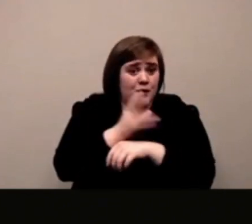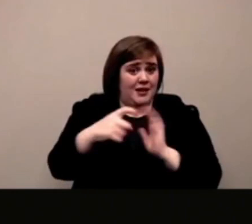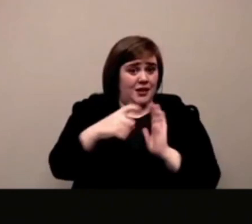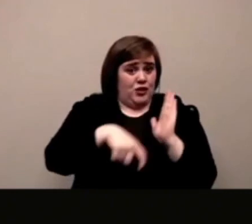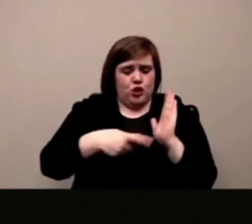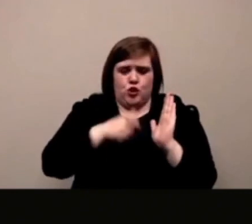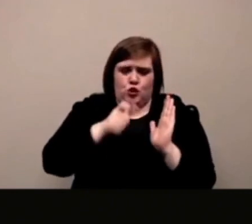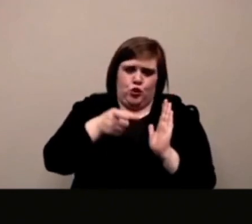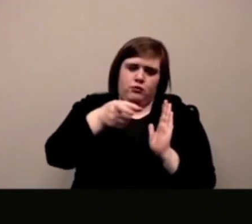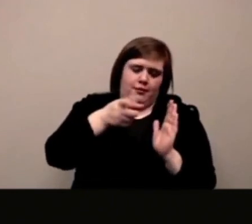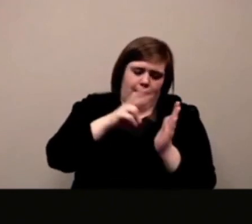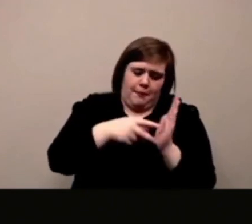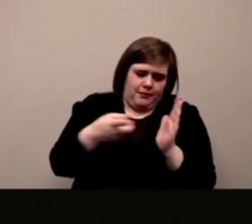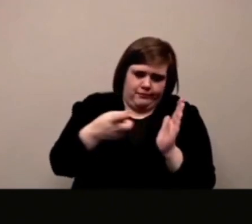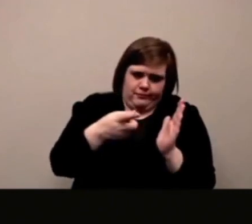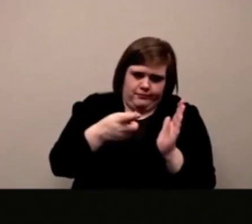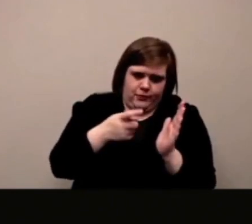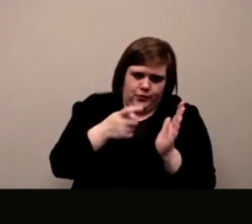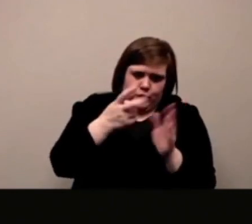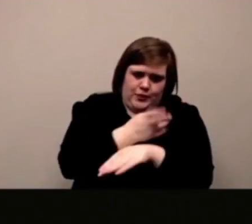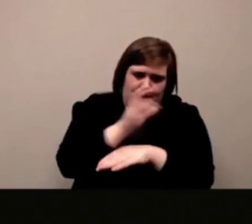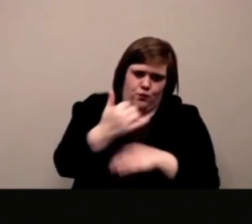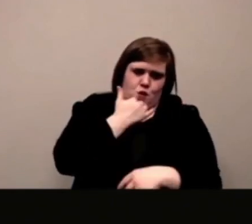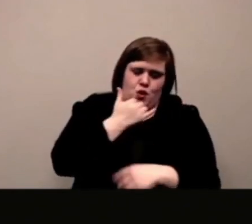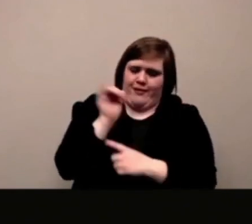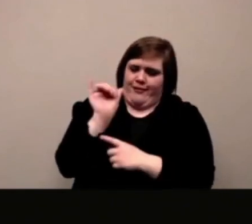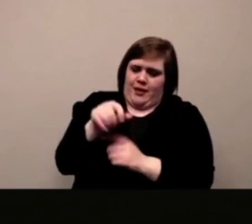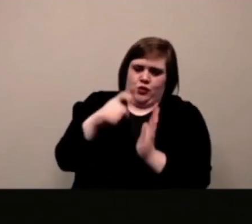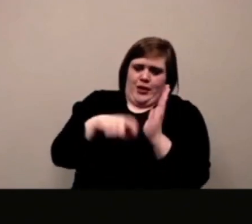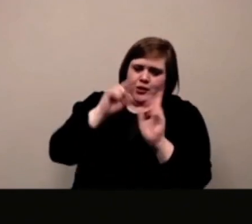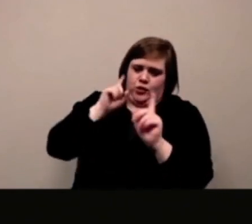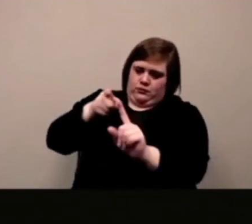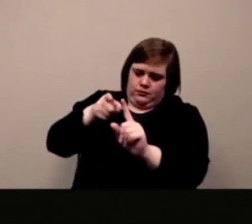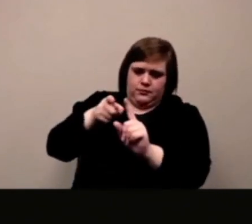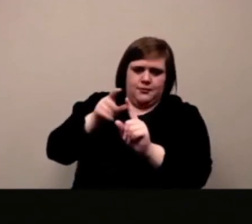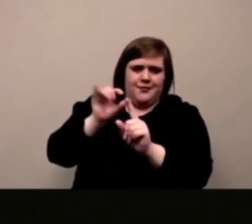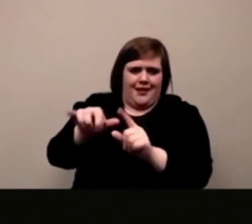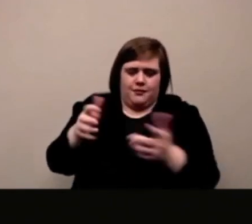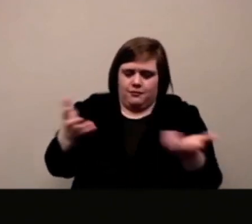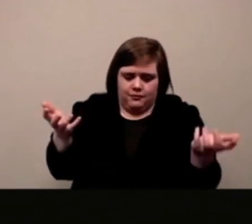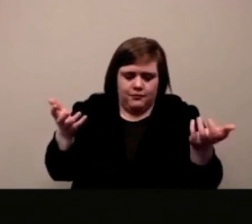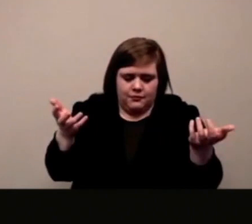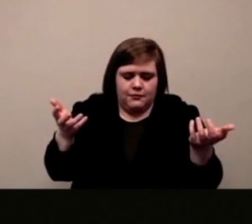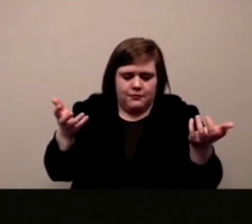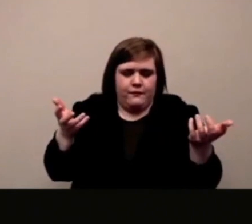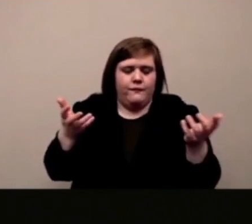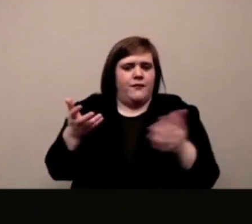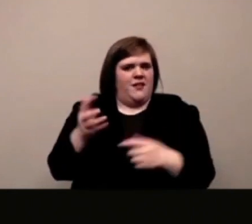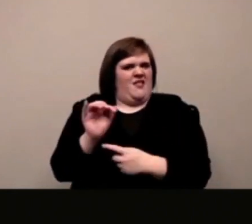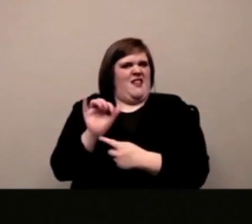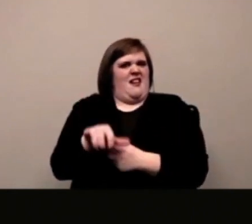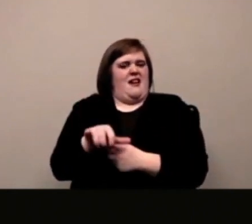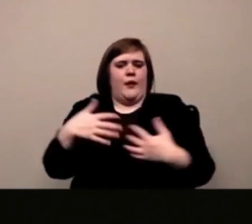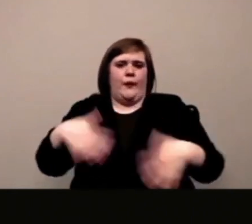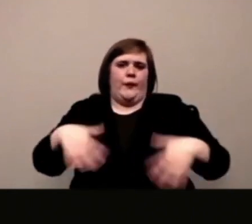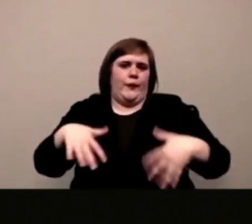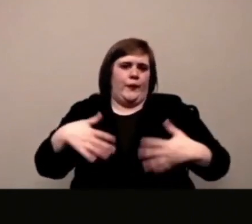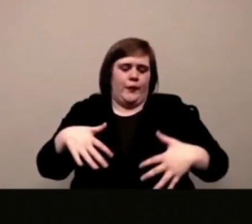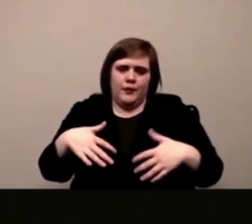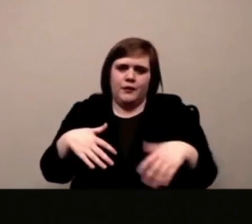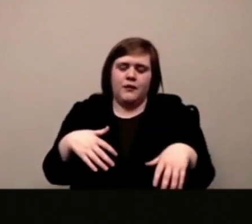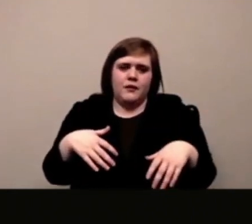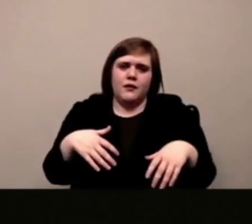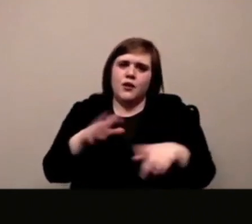Scratch wrong, because those are that is what Scratch is all about. And I think that is those are culturally